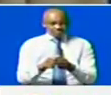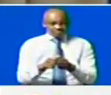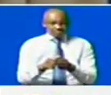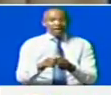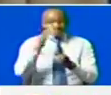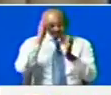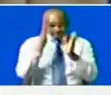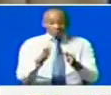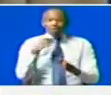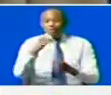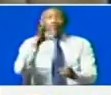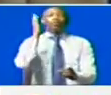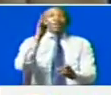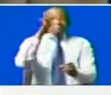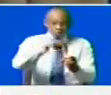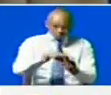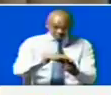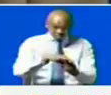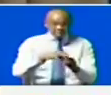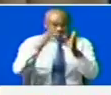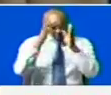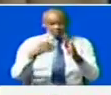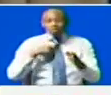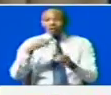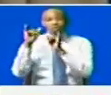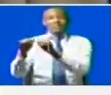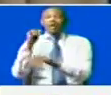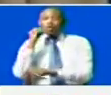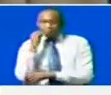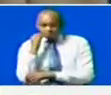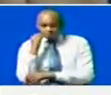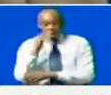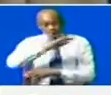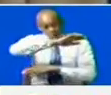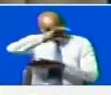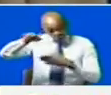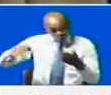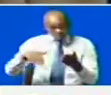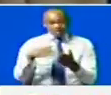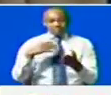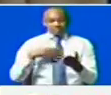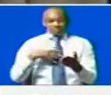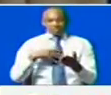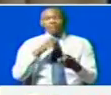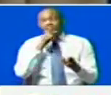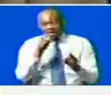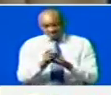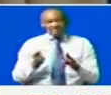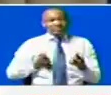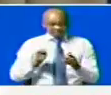Atayepiga kura, atayekae nyumbani. Sisi zote ni ndugu na